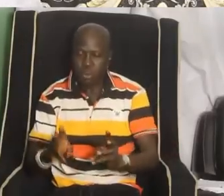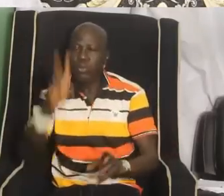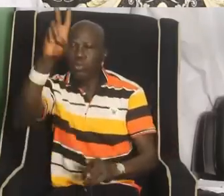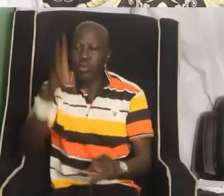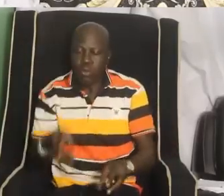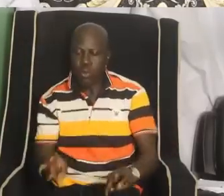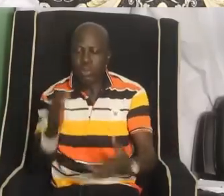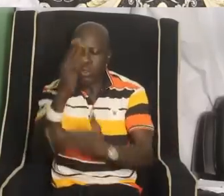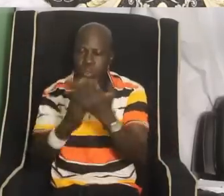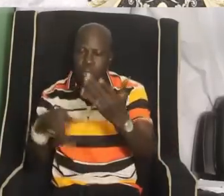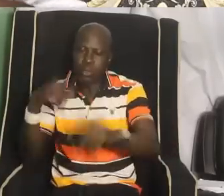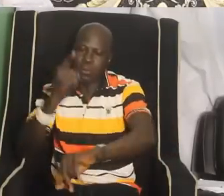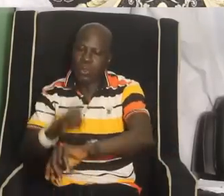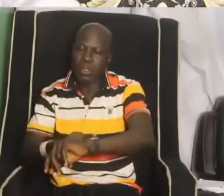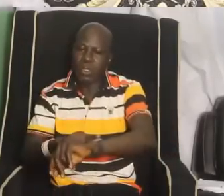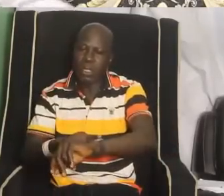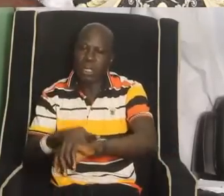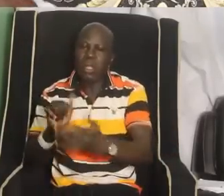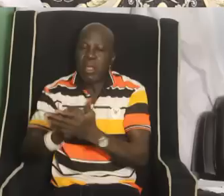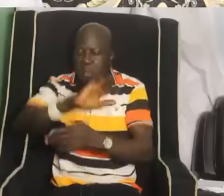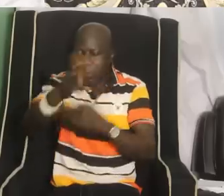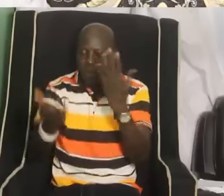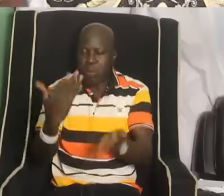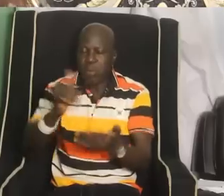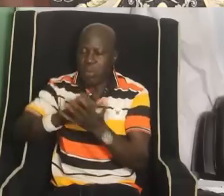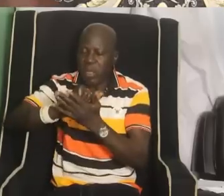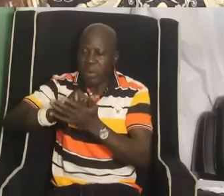mirror. Sometimes.